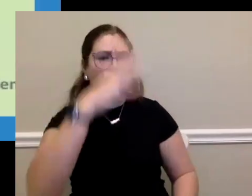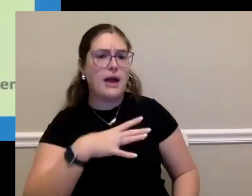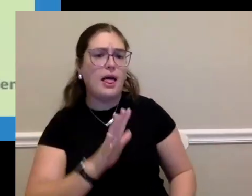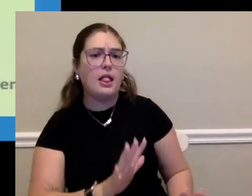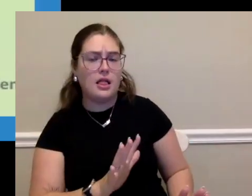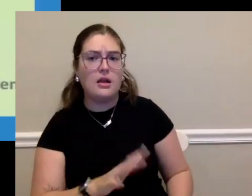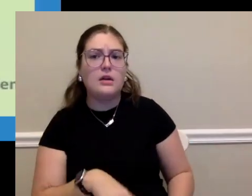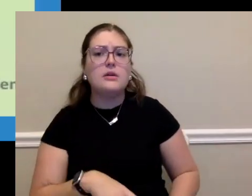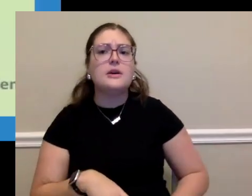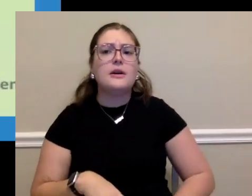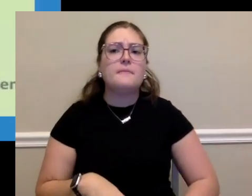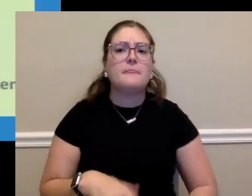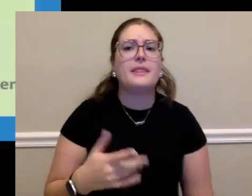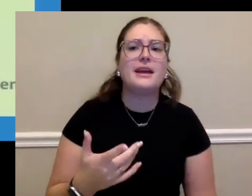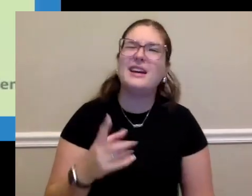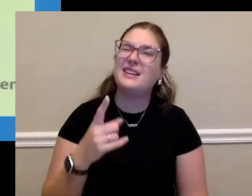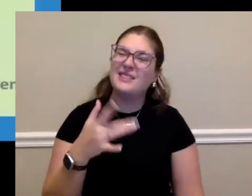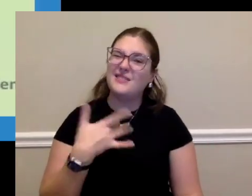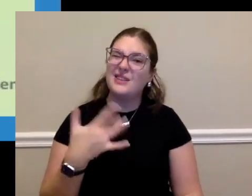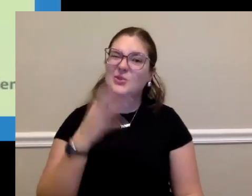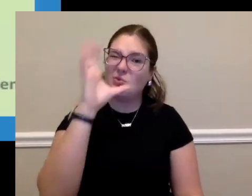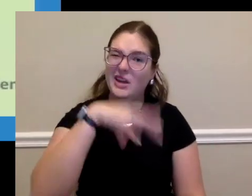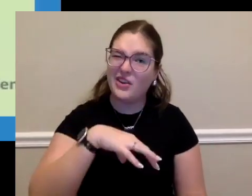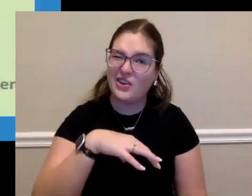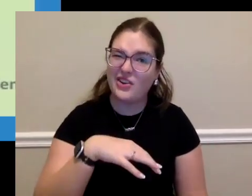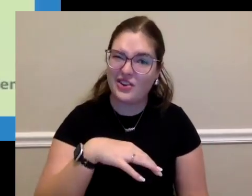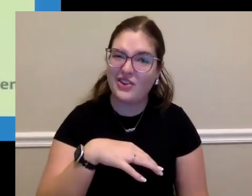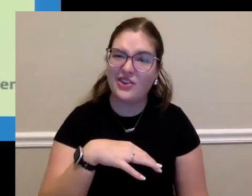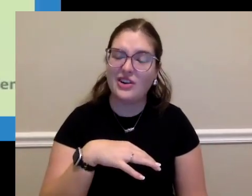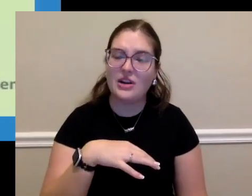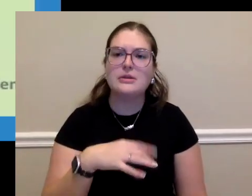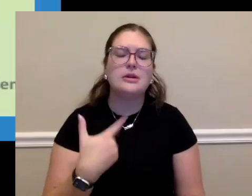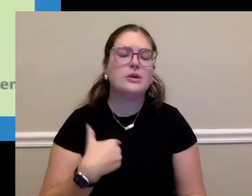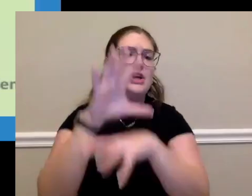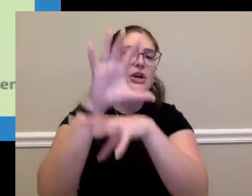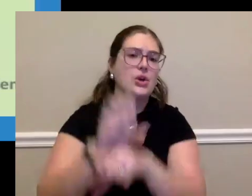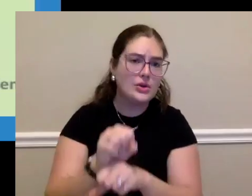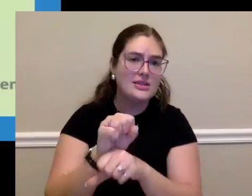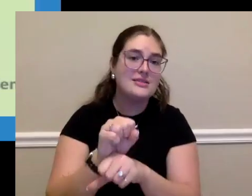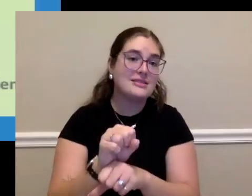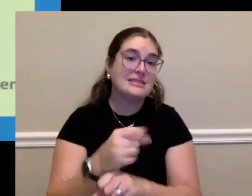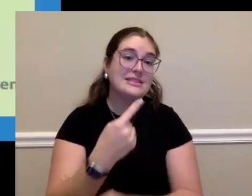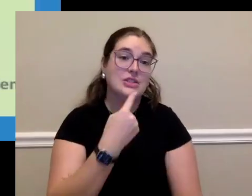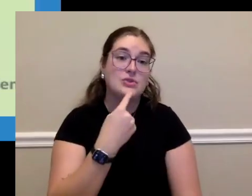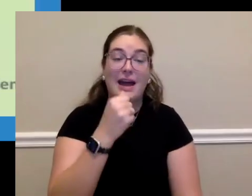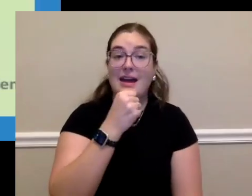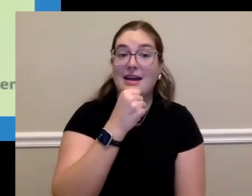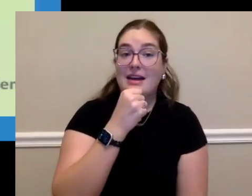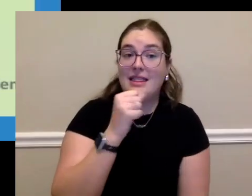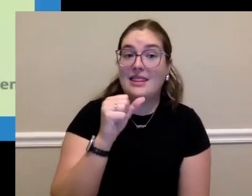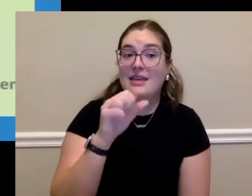honestly feels a little weird to me because I guess we're just so used to using the female term for